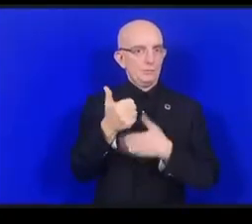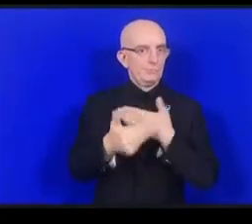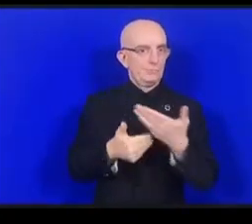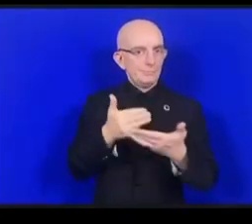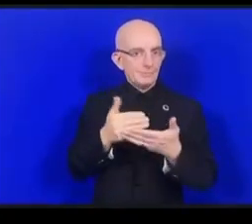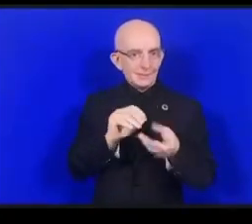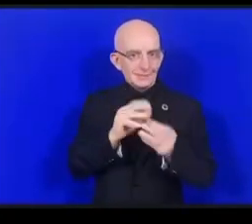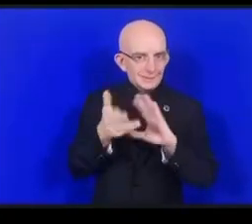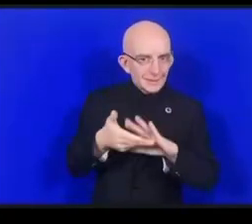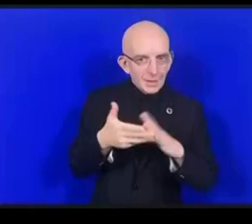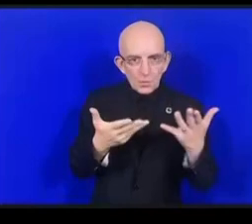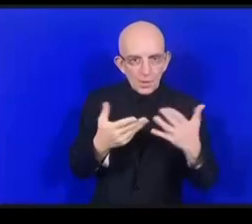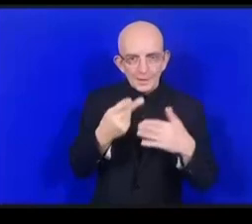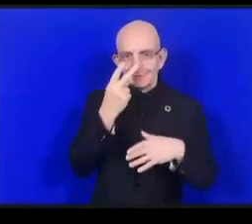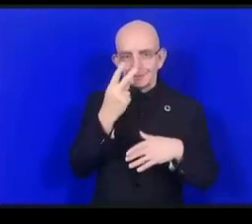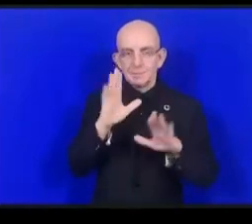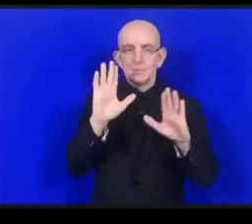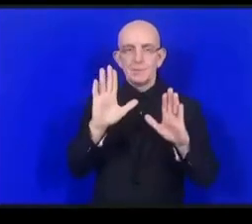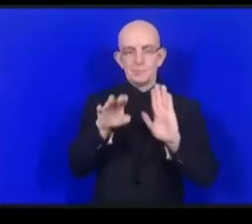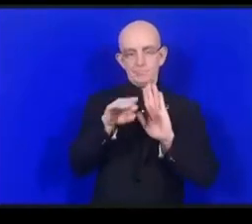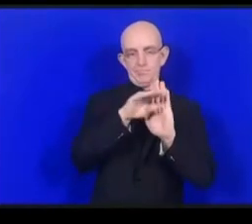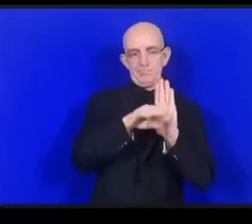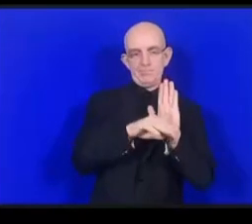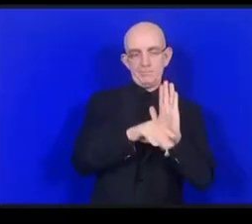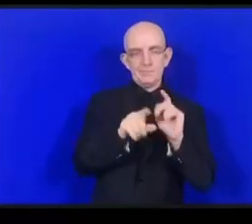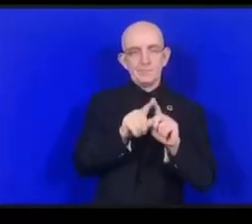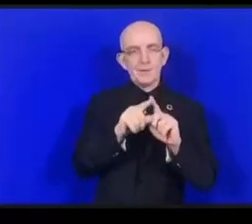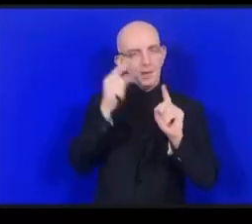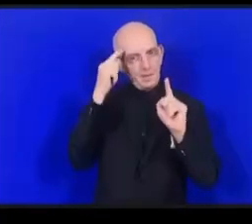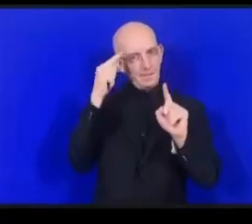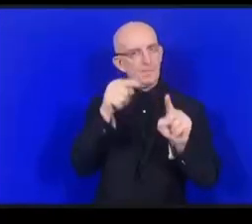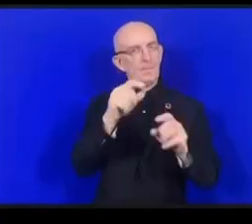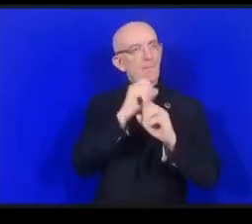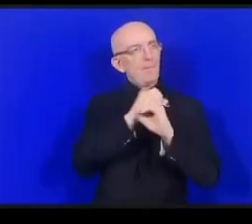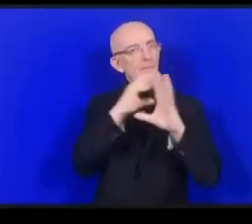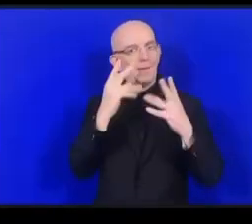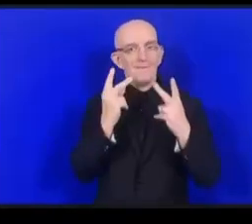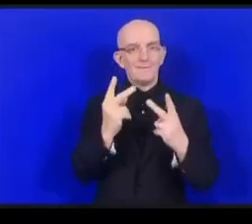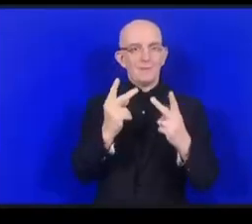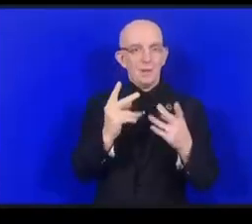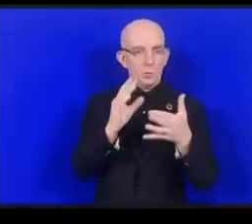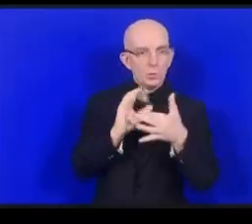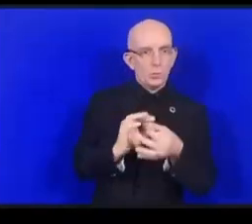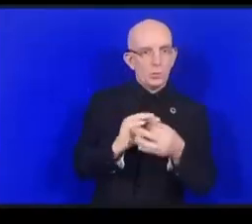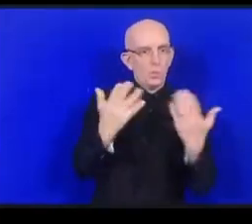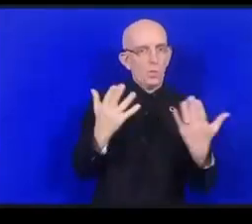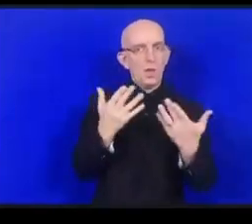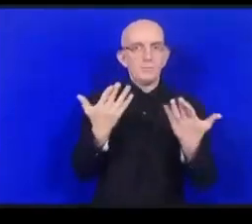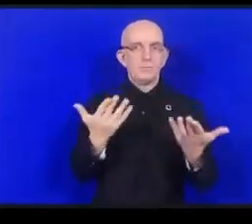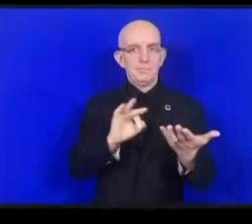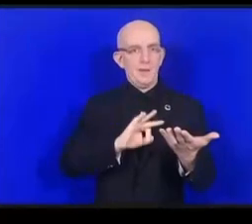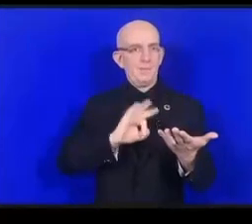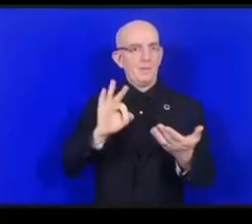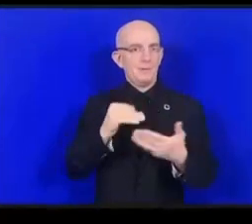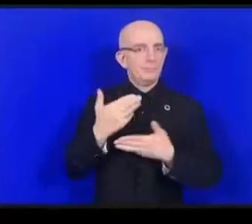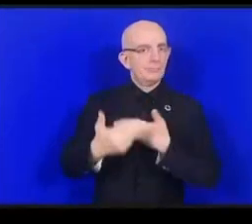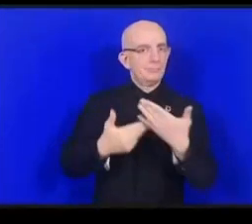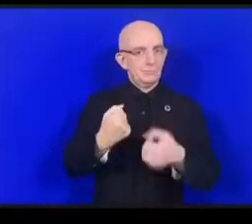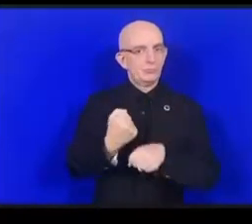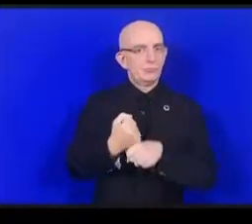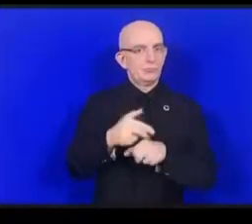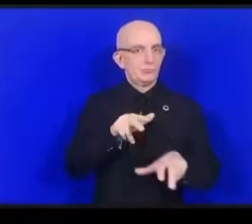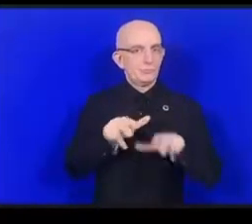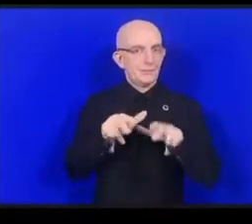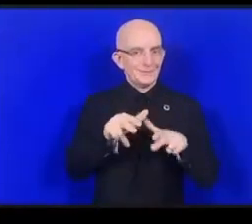for the items that were part of the Internet of Things. Sort of an effort that started at the similar time